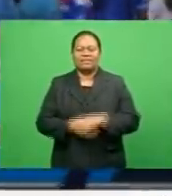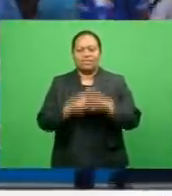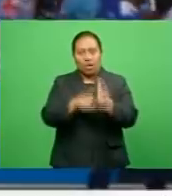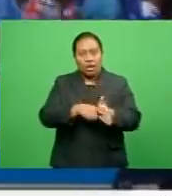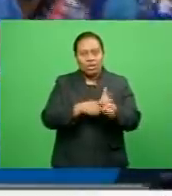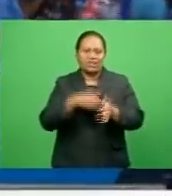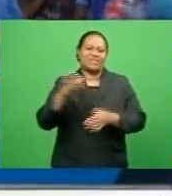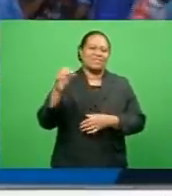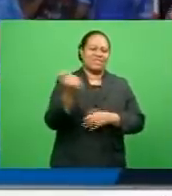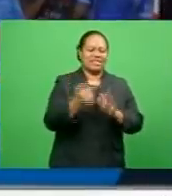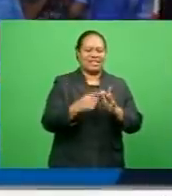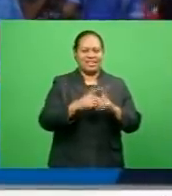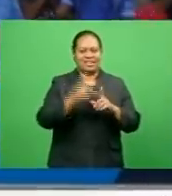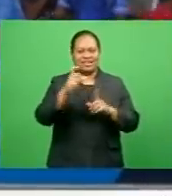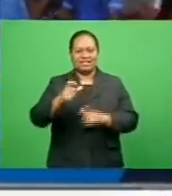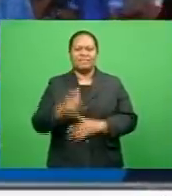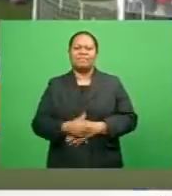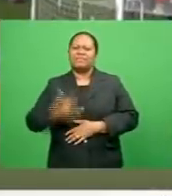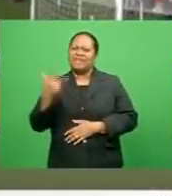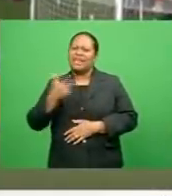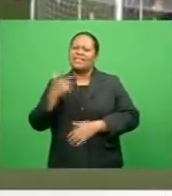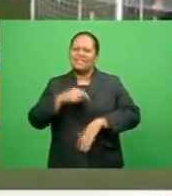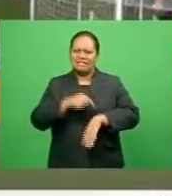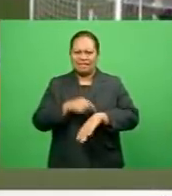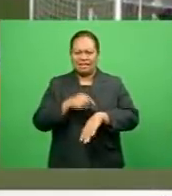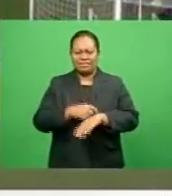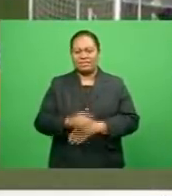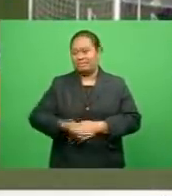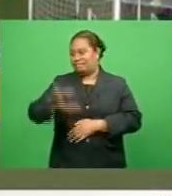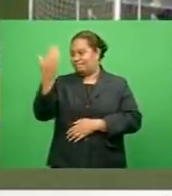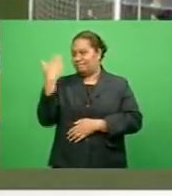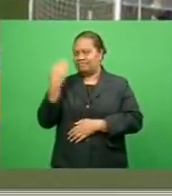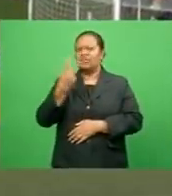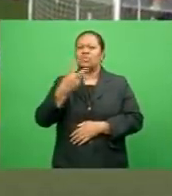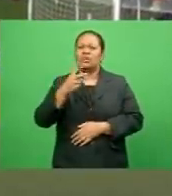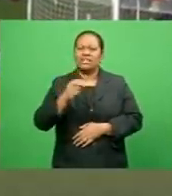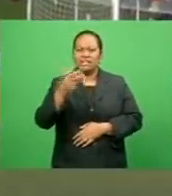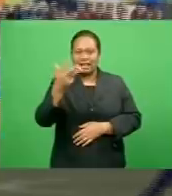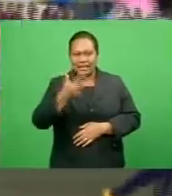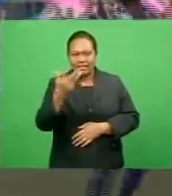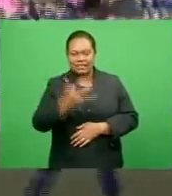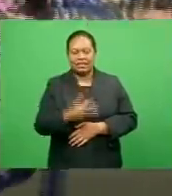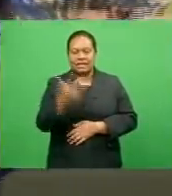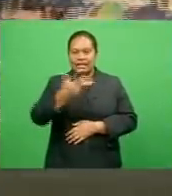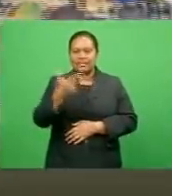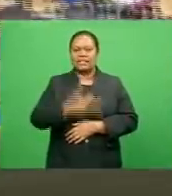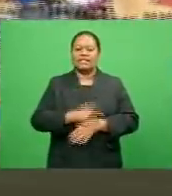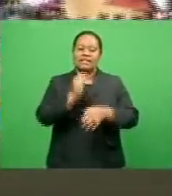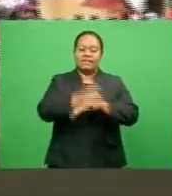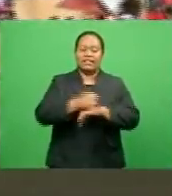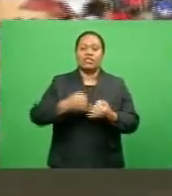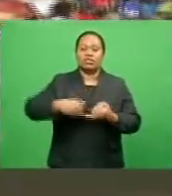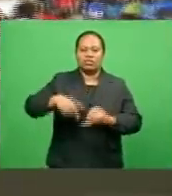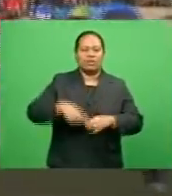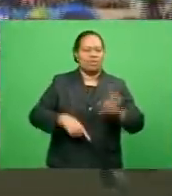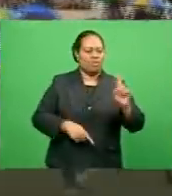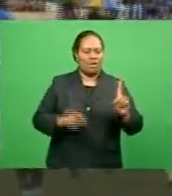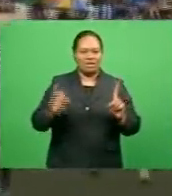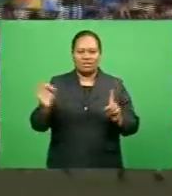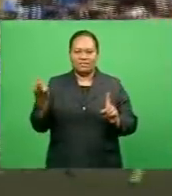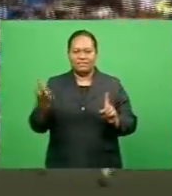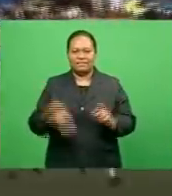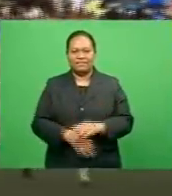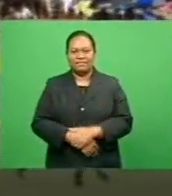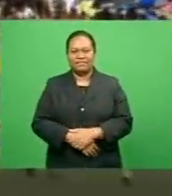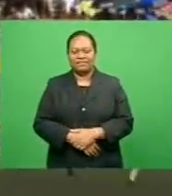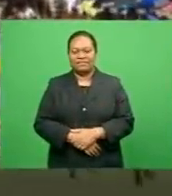won the IDC 18 times, the last in 2018 where they defeated Suva 1-0. Karleni